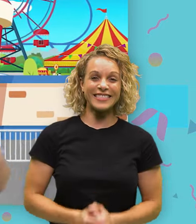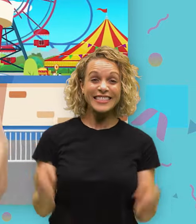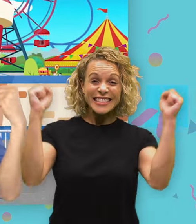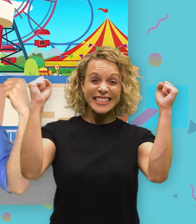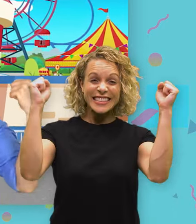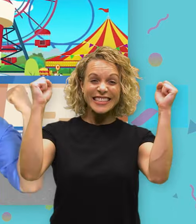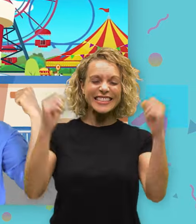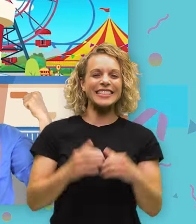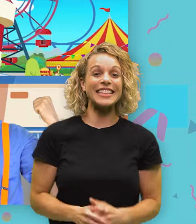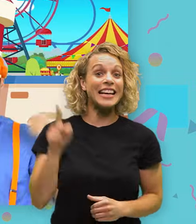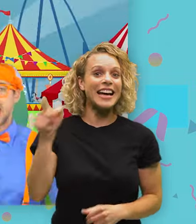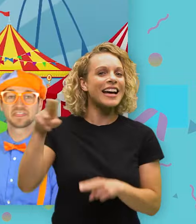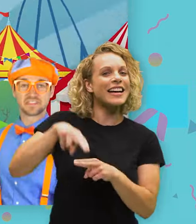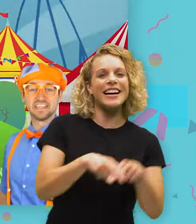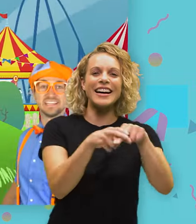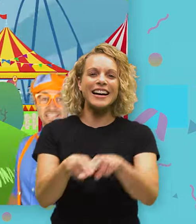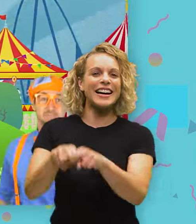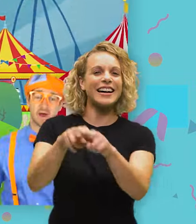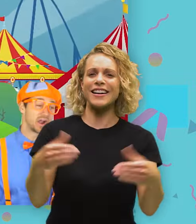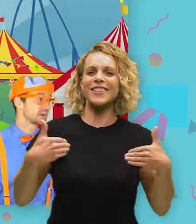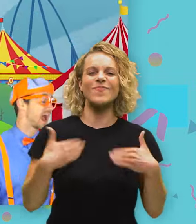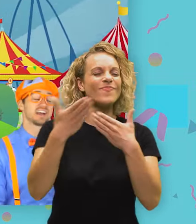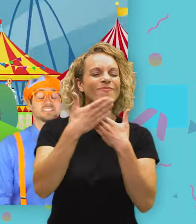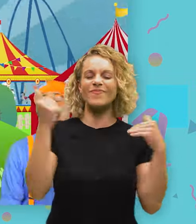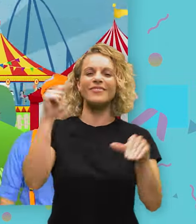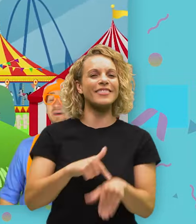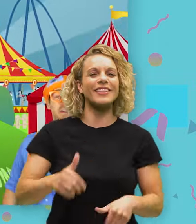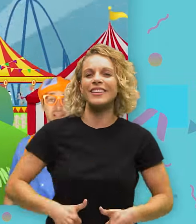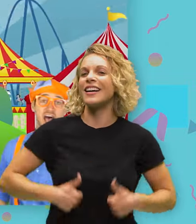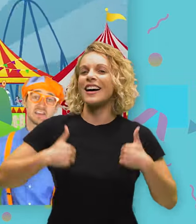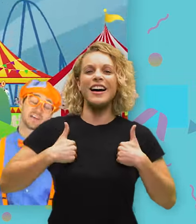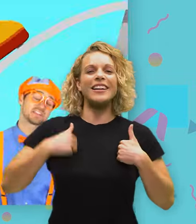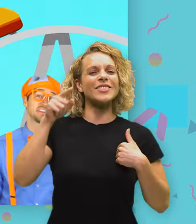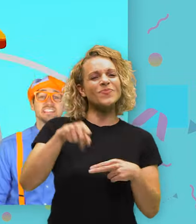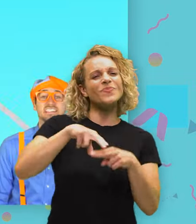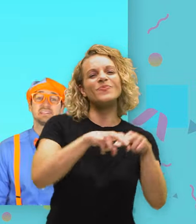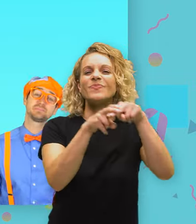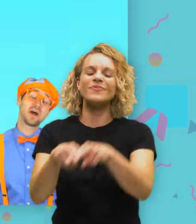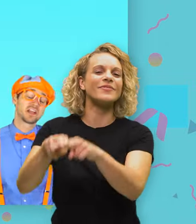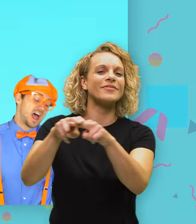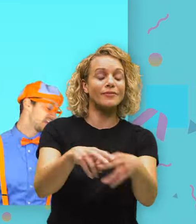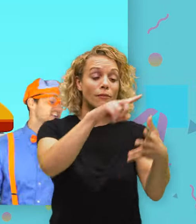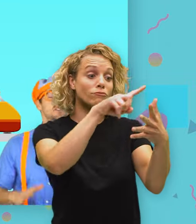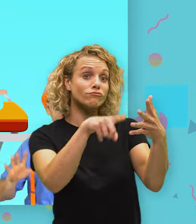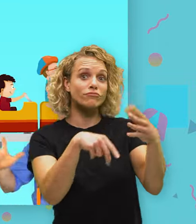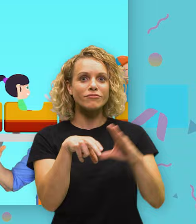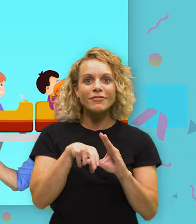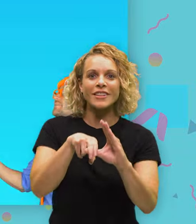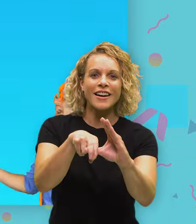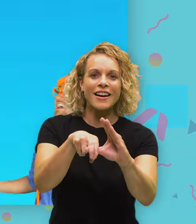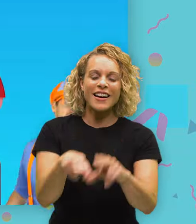fun! Woohoo! At the theme park, I have the time of my life. At the theme park, there are